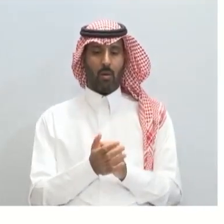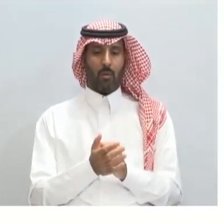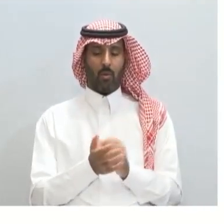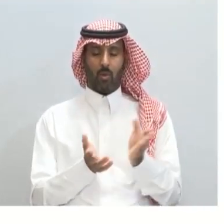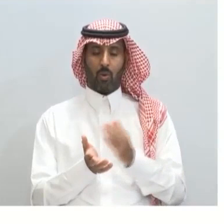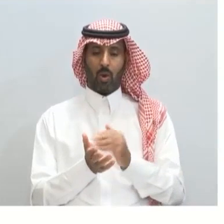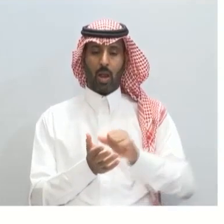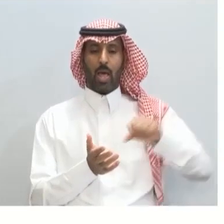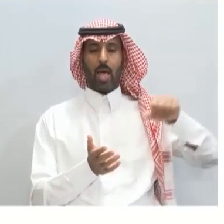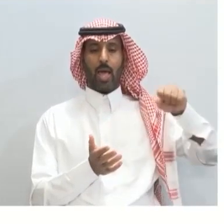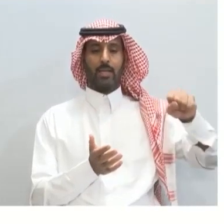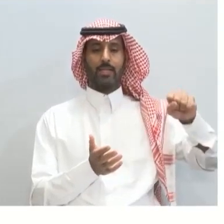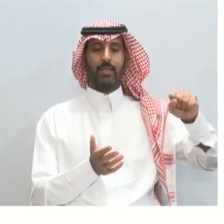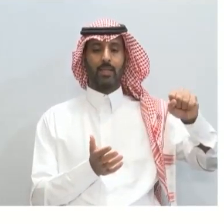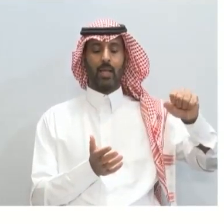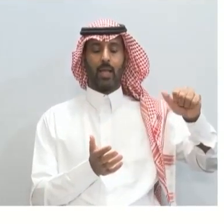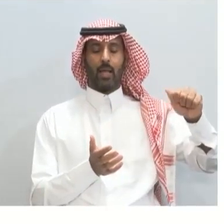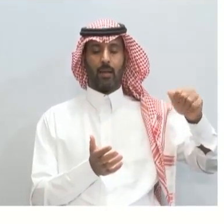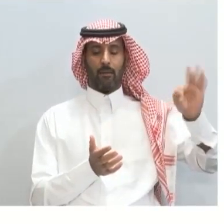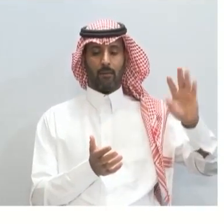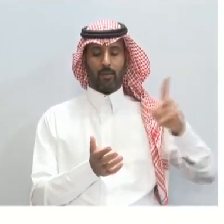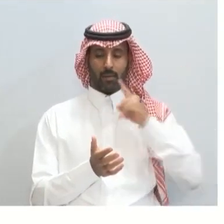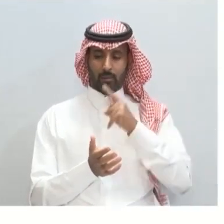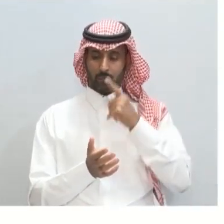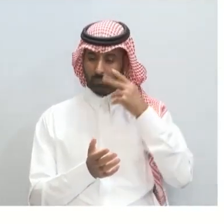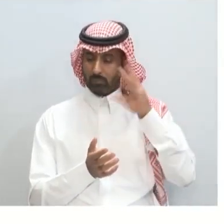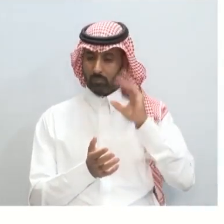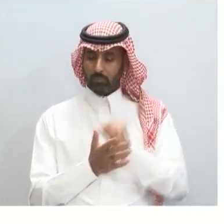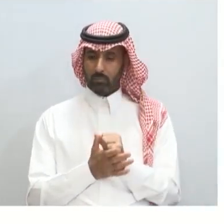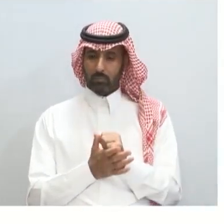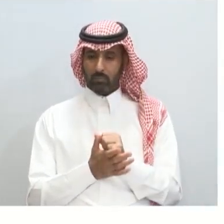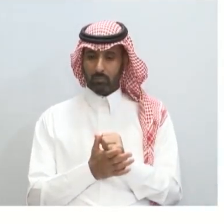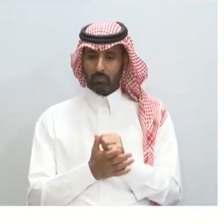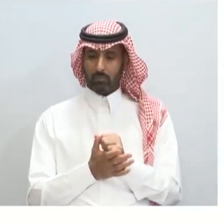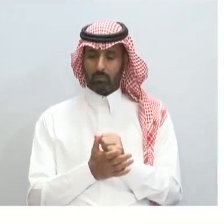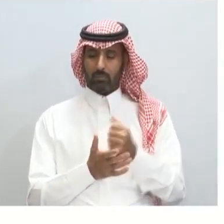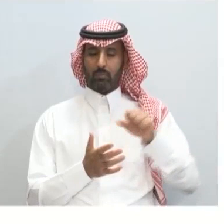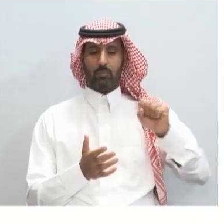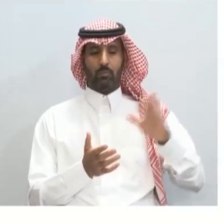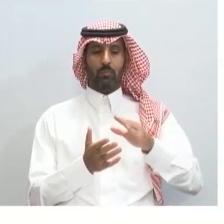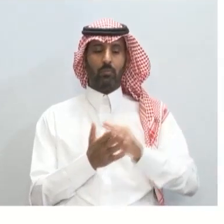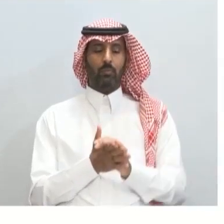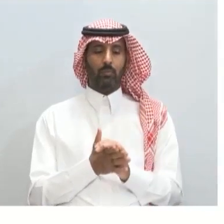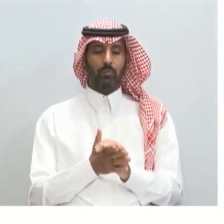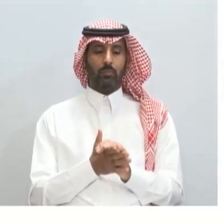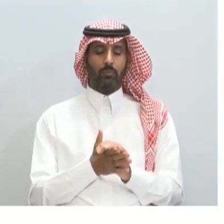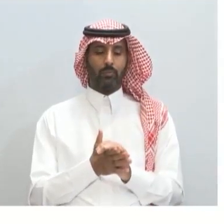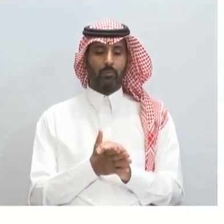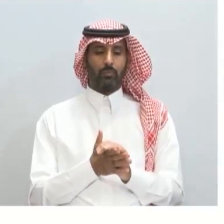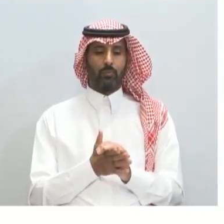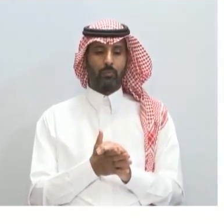queen behaving as if she is behaving as if she were